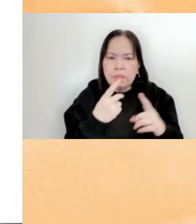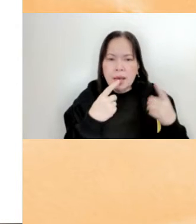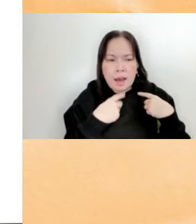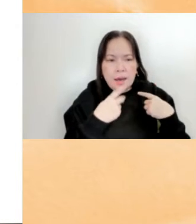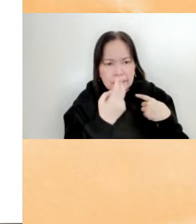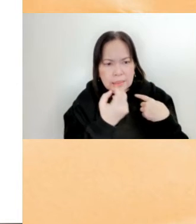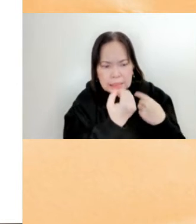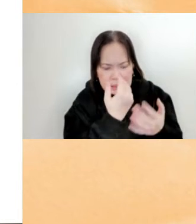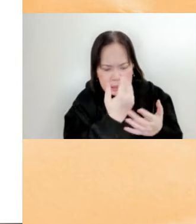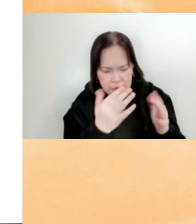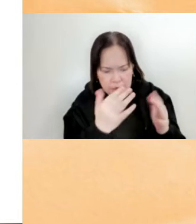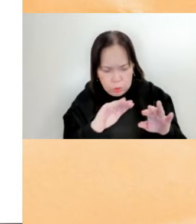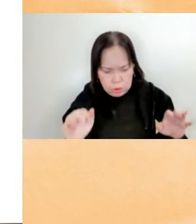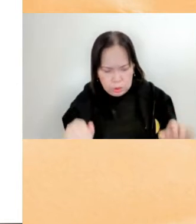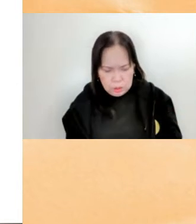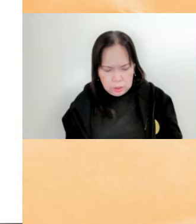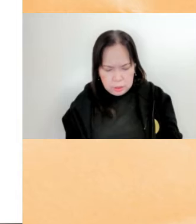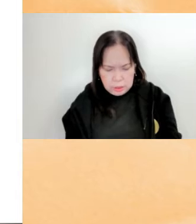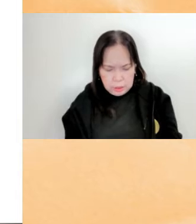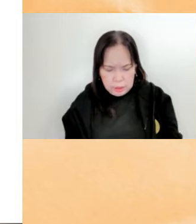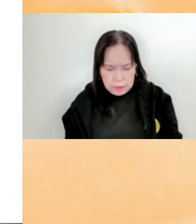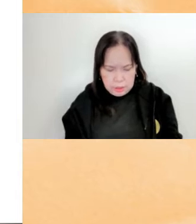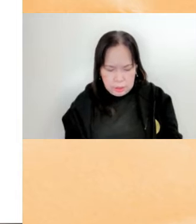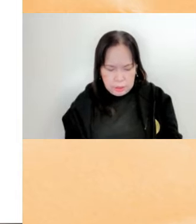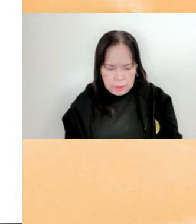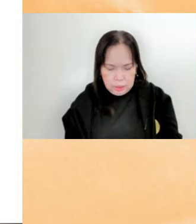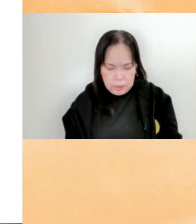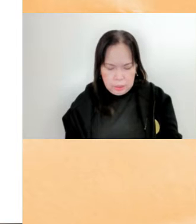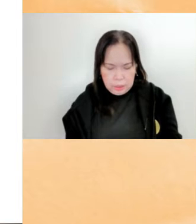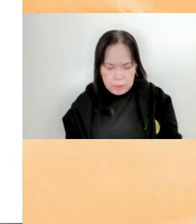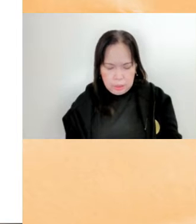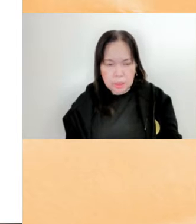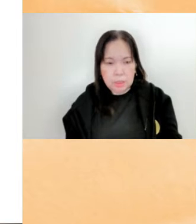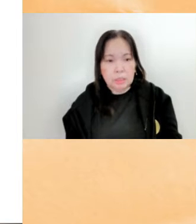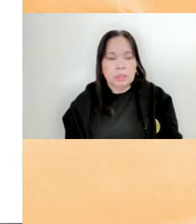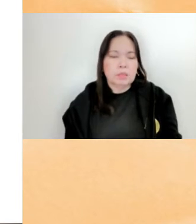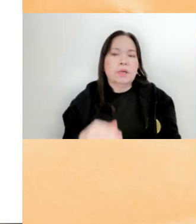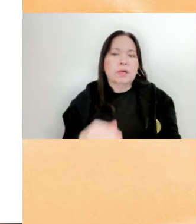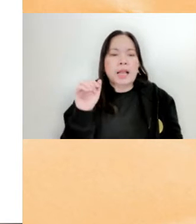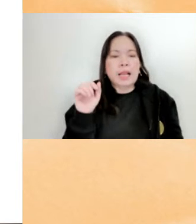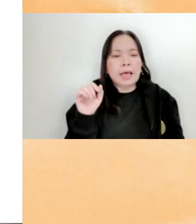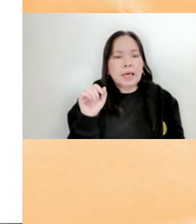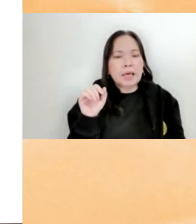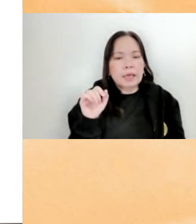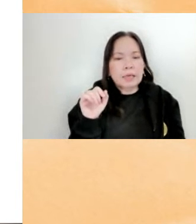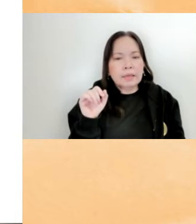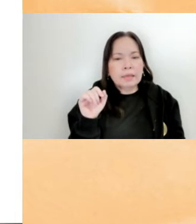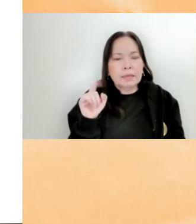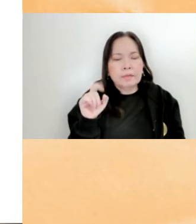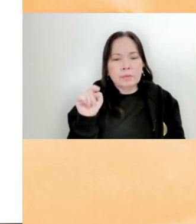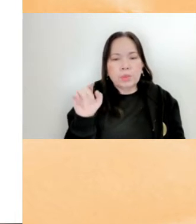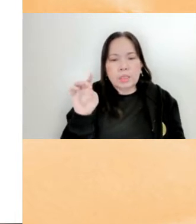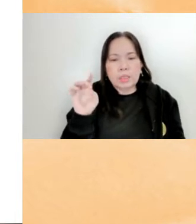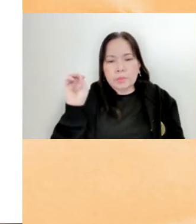children, about 11.8% of children 13 to 17 years old experience collective